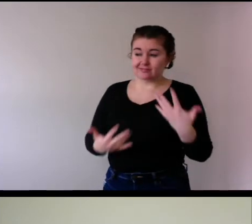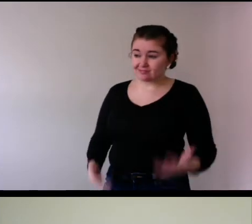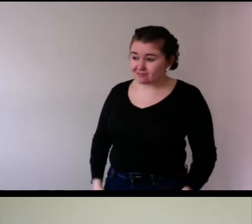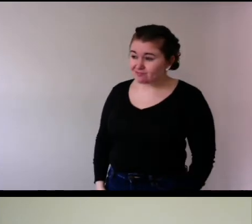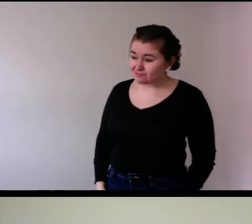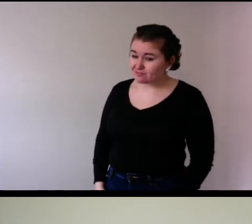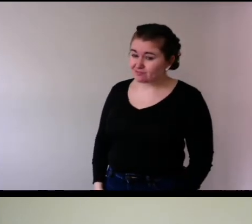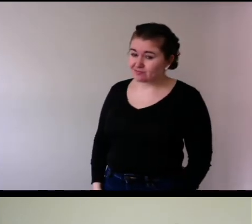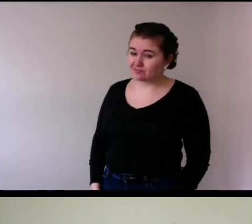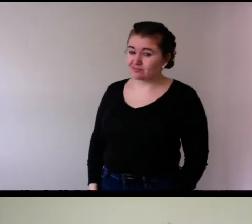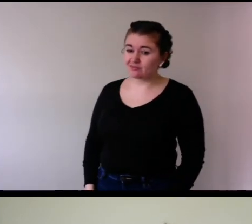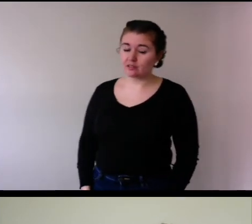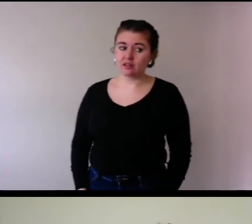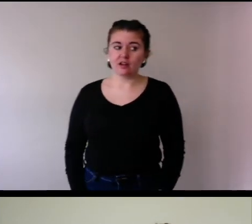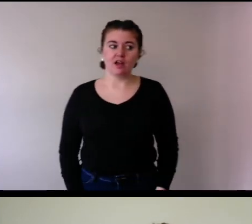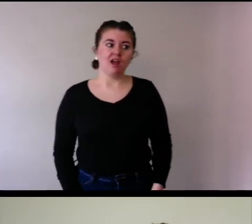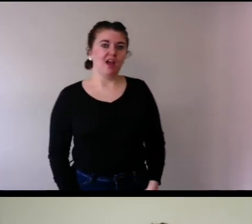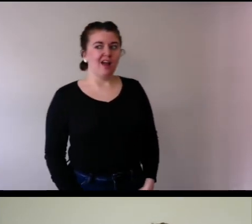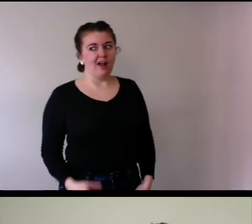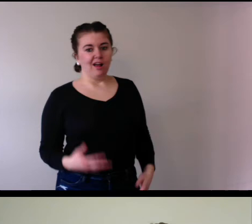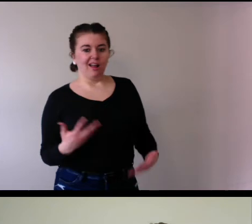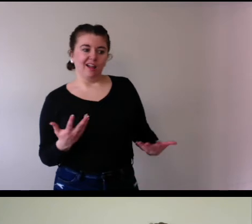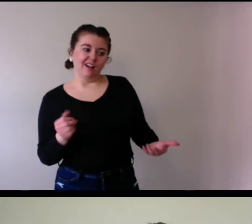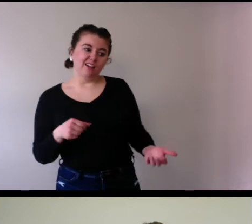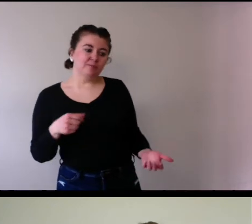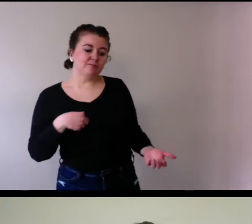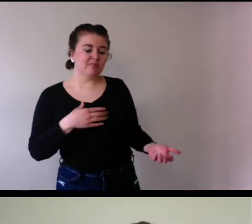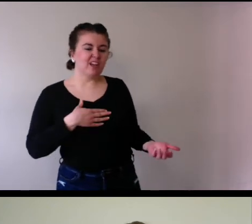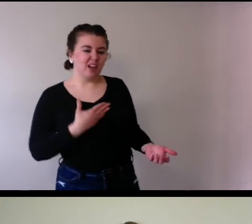Well, it is cozy.